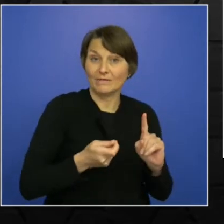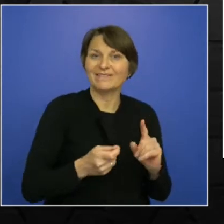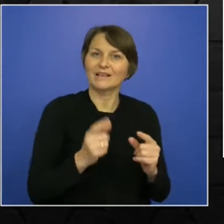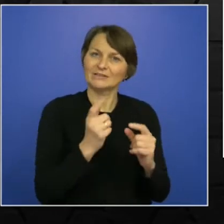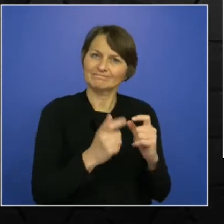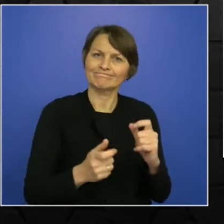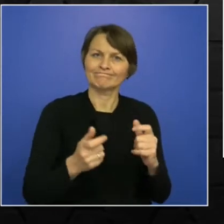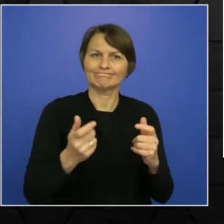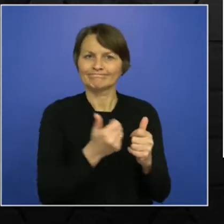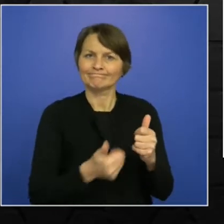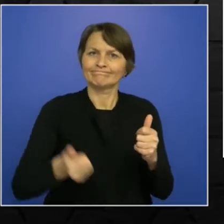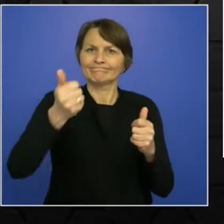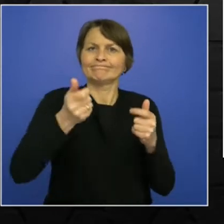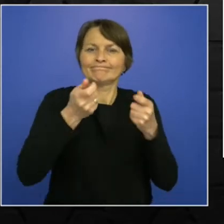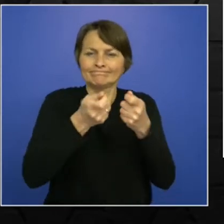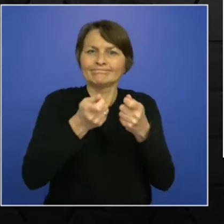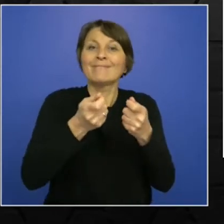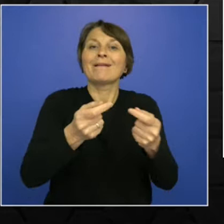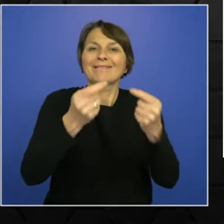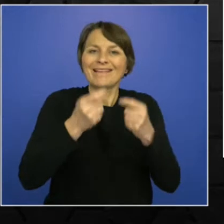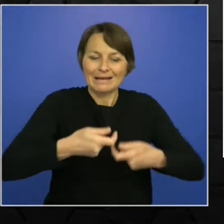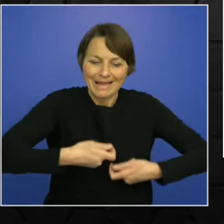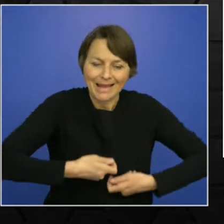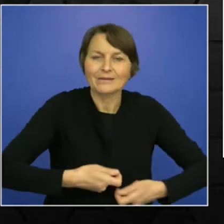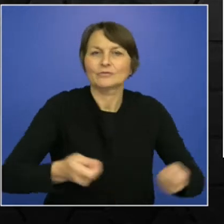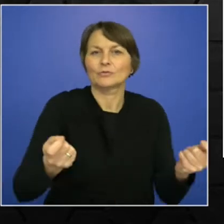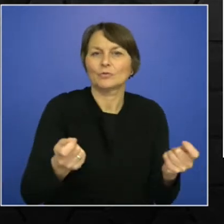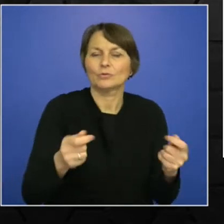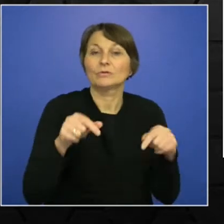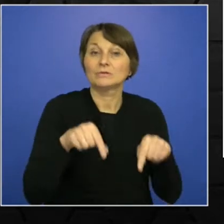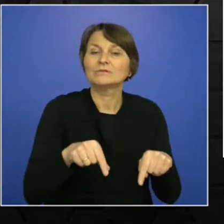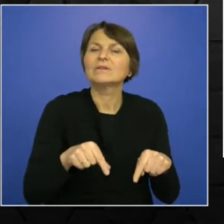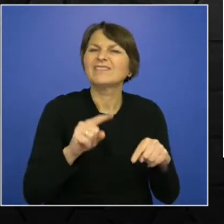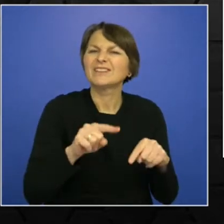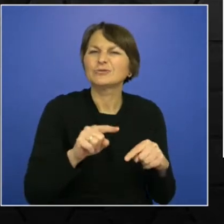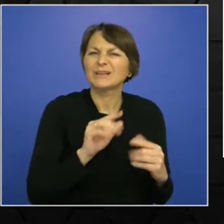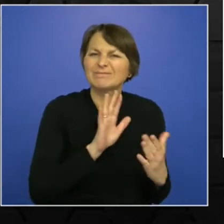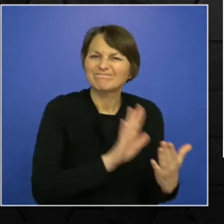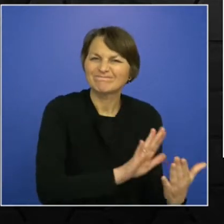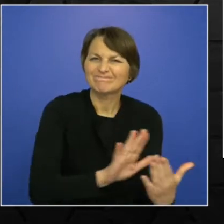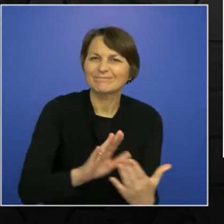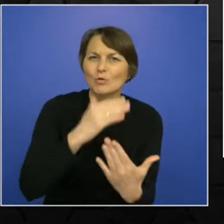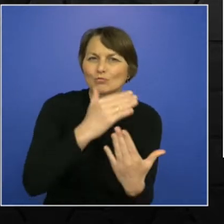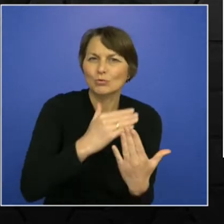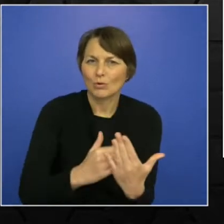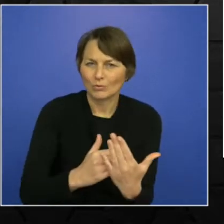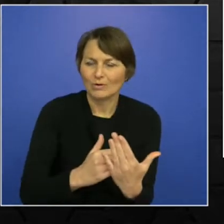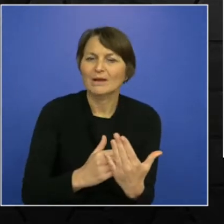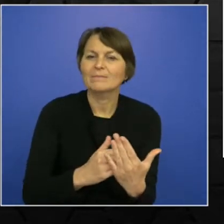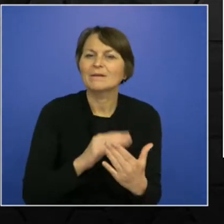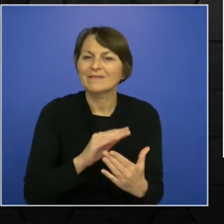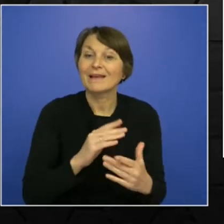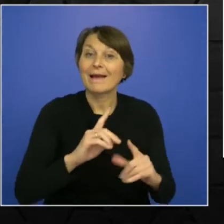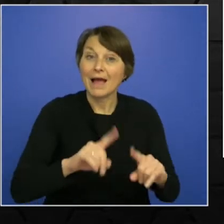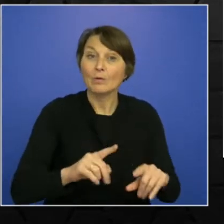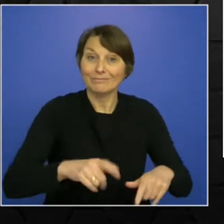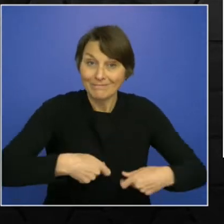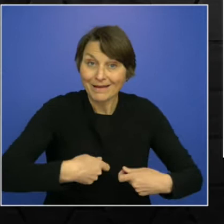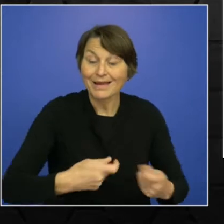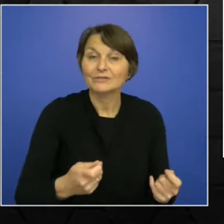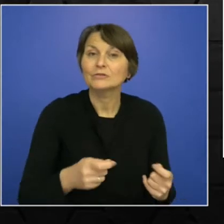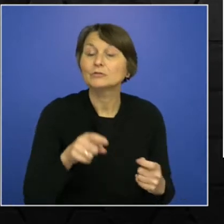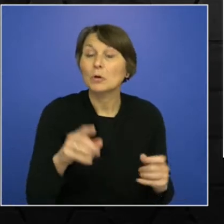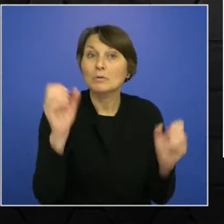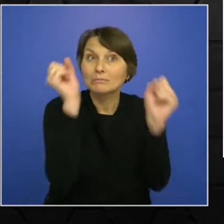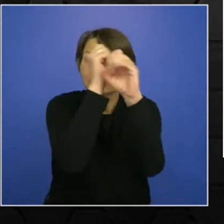you have executors, which are like the slave programs, okay, or the jobs which are executing. So imagine that, there's something